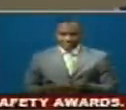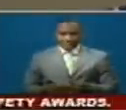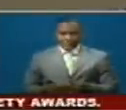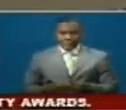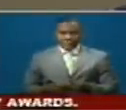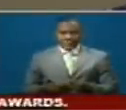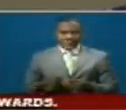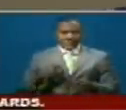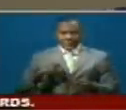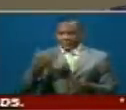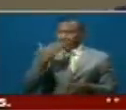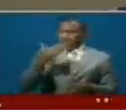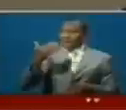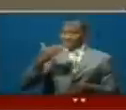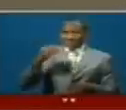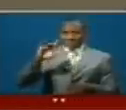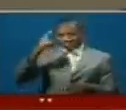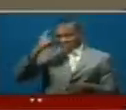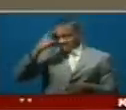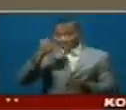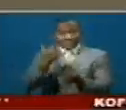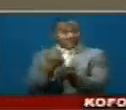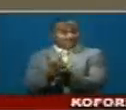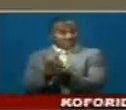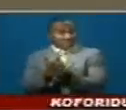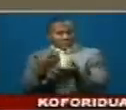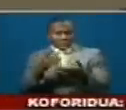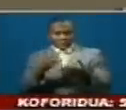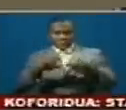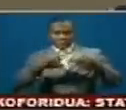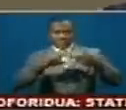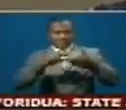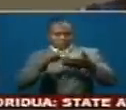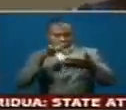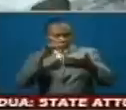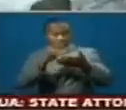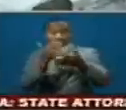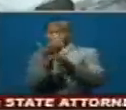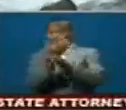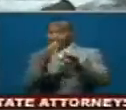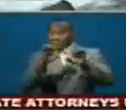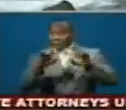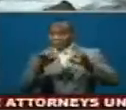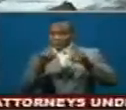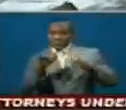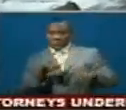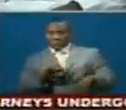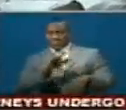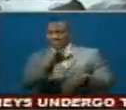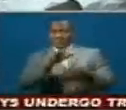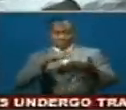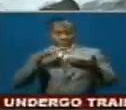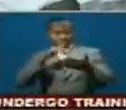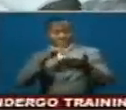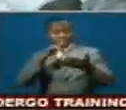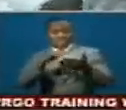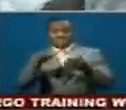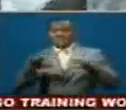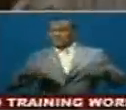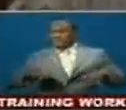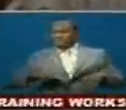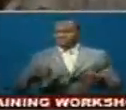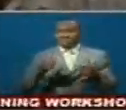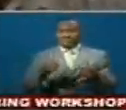for sustaining the relationship between Ghana and Russia up to this time, and for which we are so proud. The Vice President, Mr. John Dramani